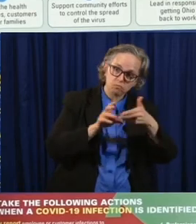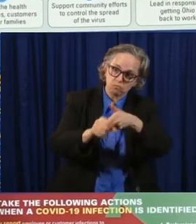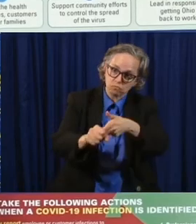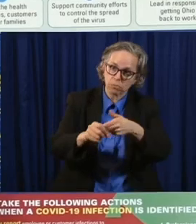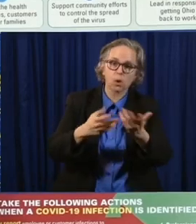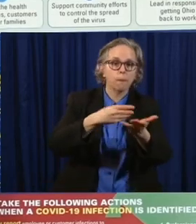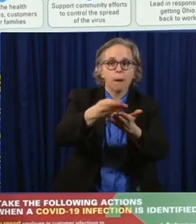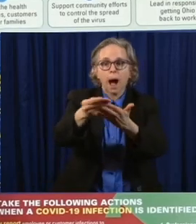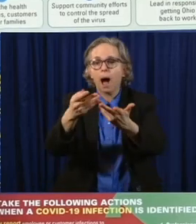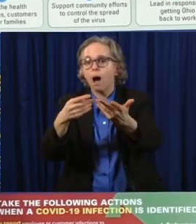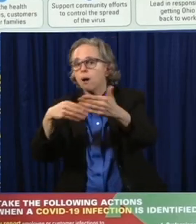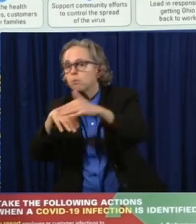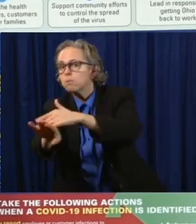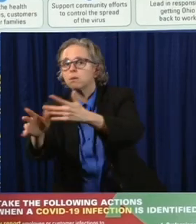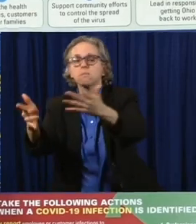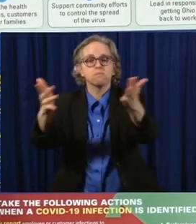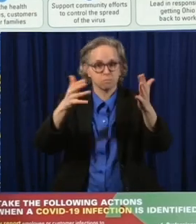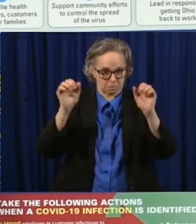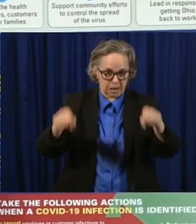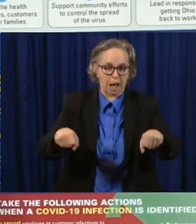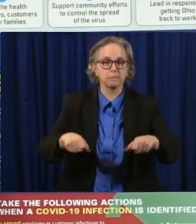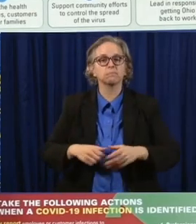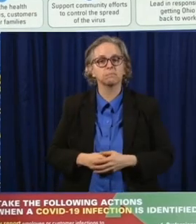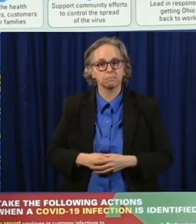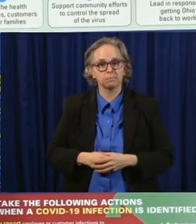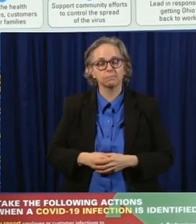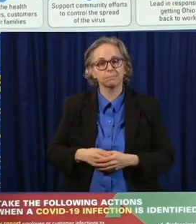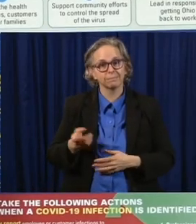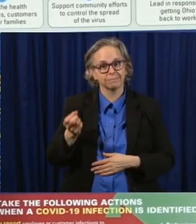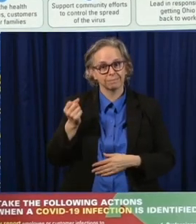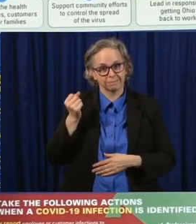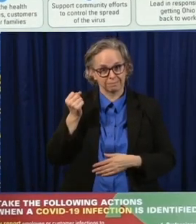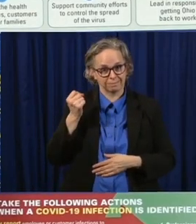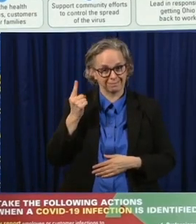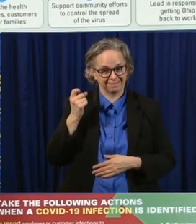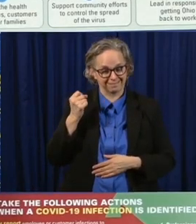anybody who wants to go to the retail obviously is going to be able to do that.